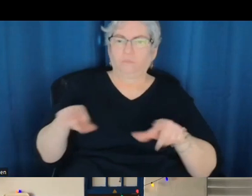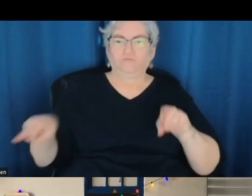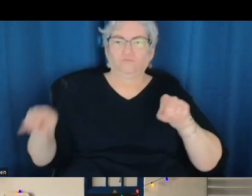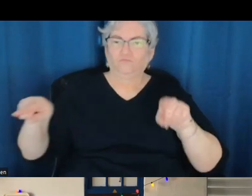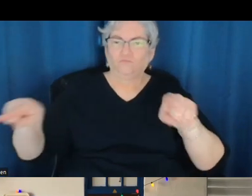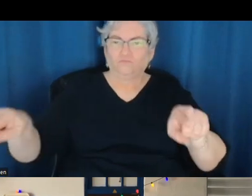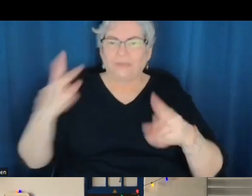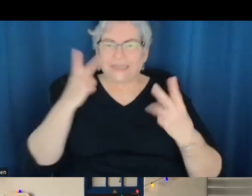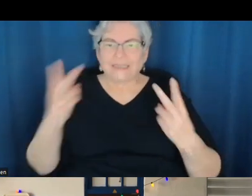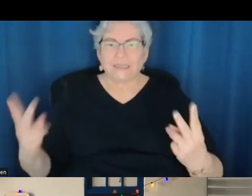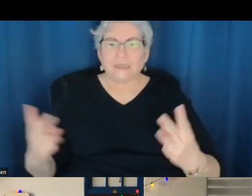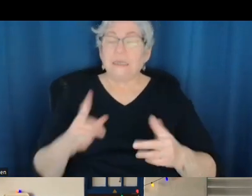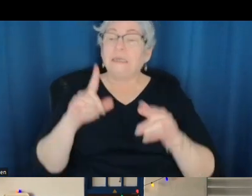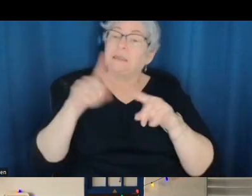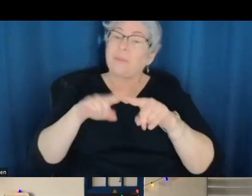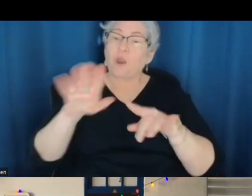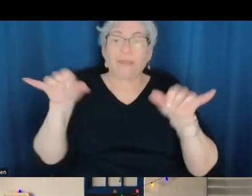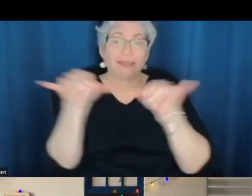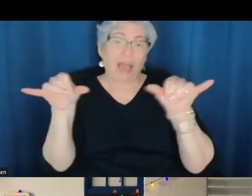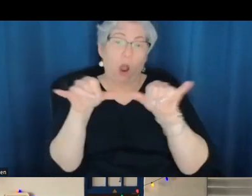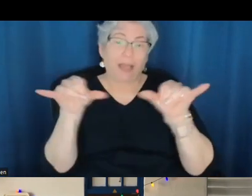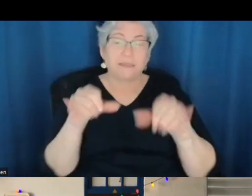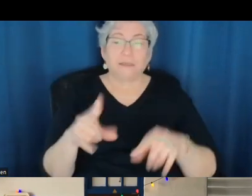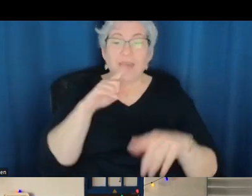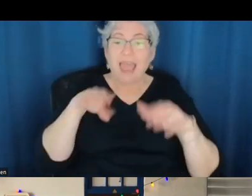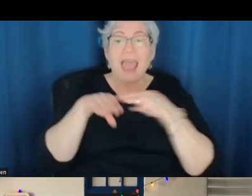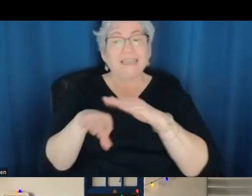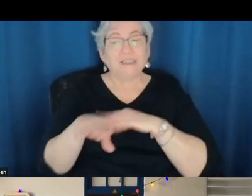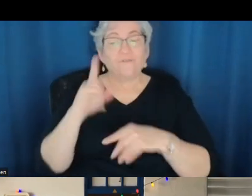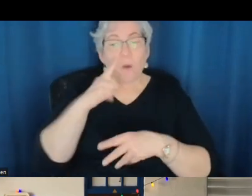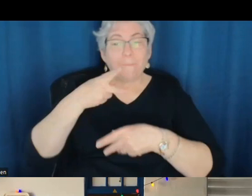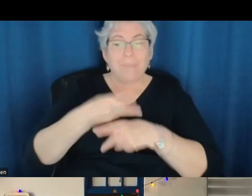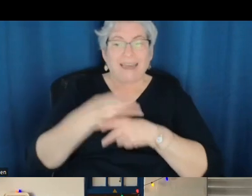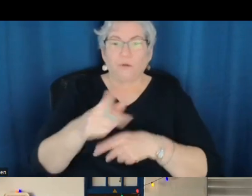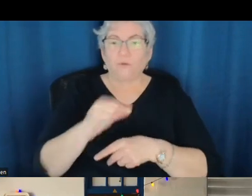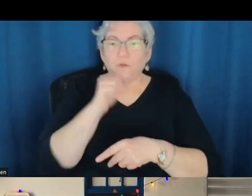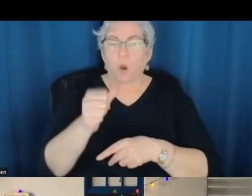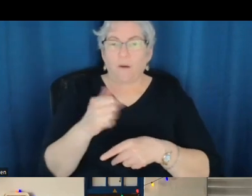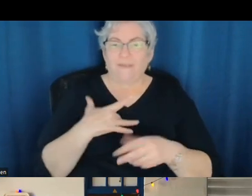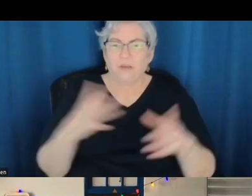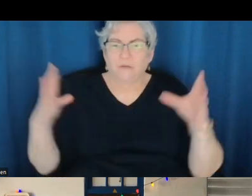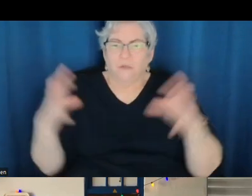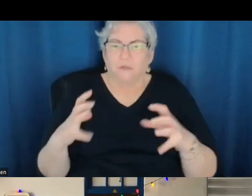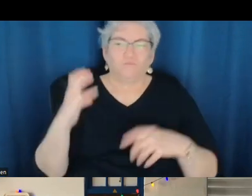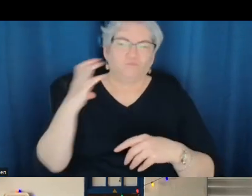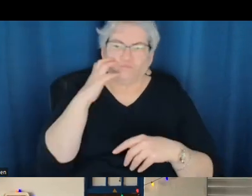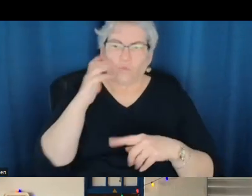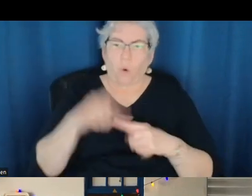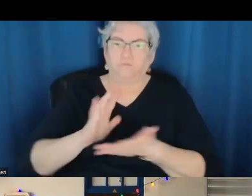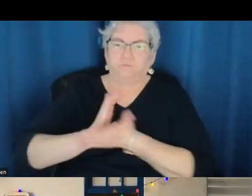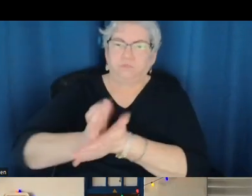Depending on the scale of your mini meadow, keep in mind access for maintenance so that you don't compact the soil or trample the plants.